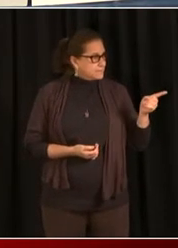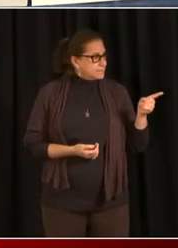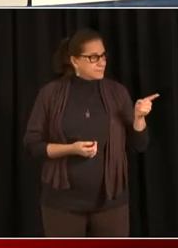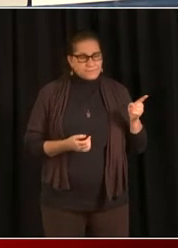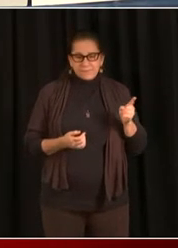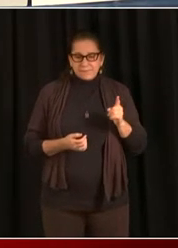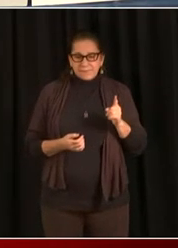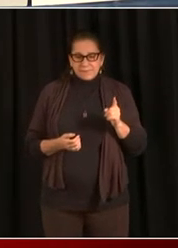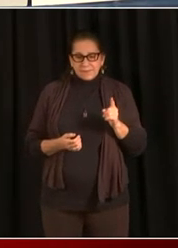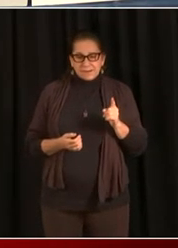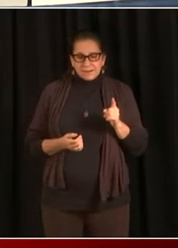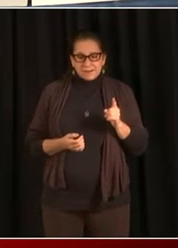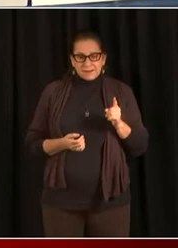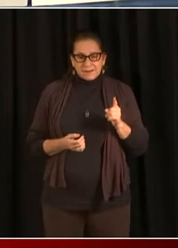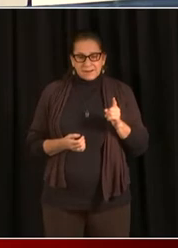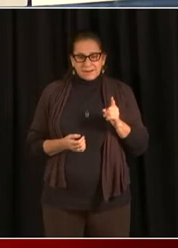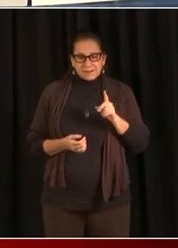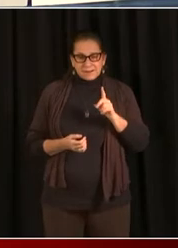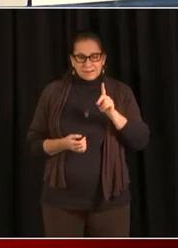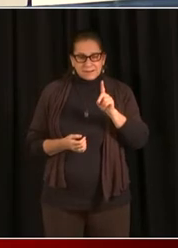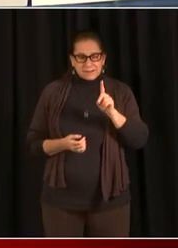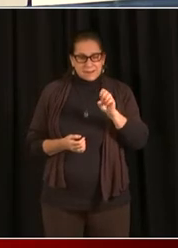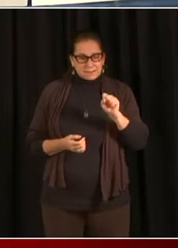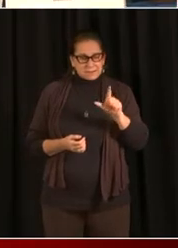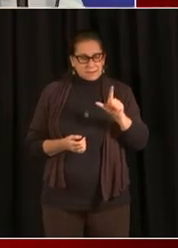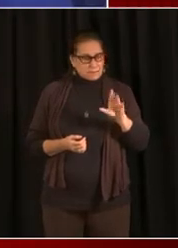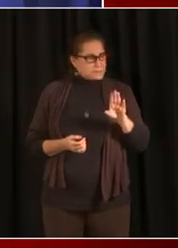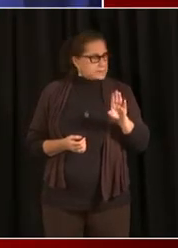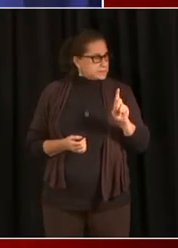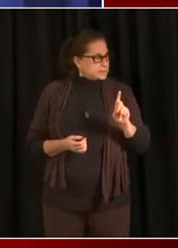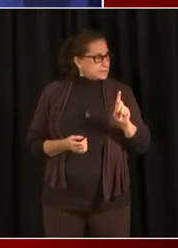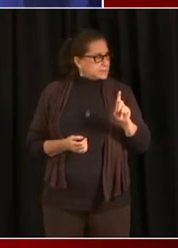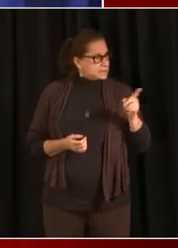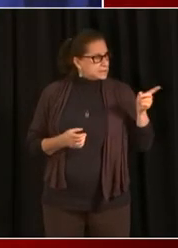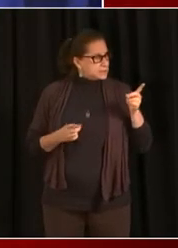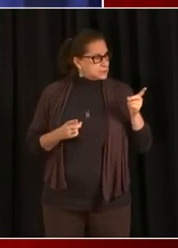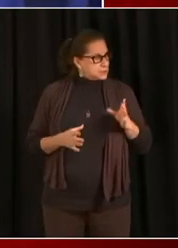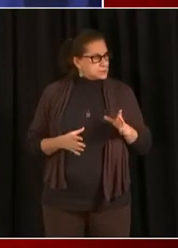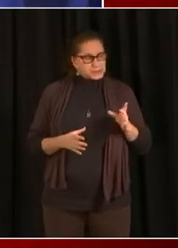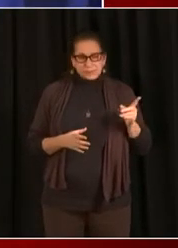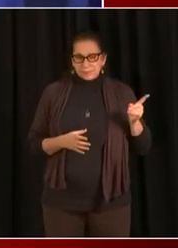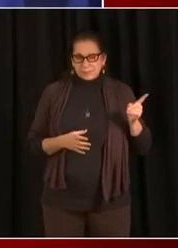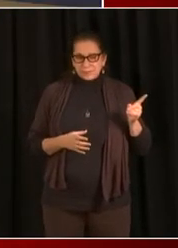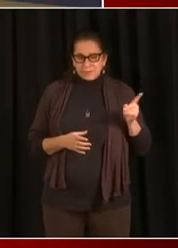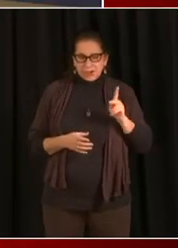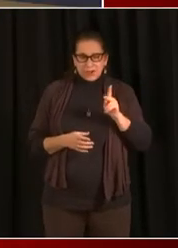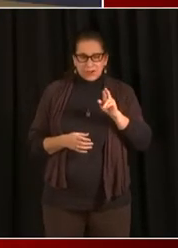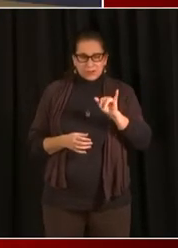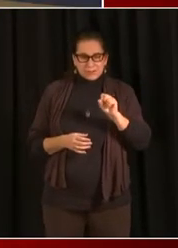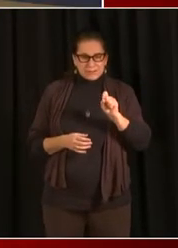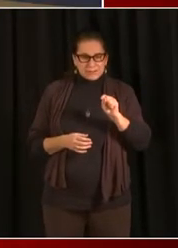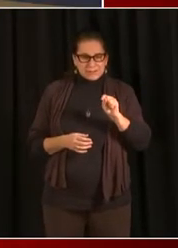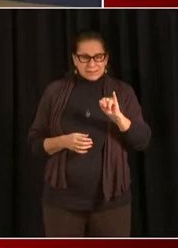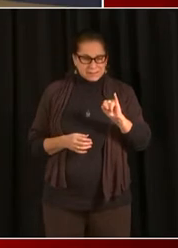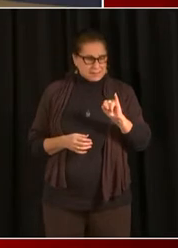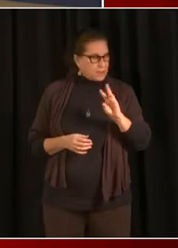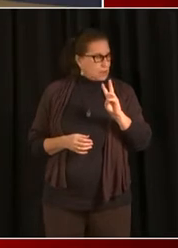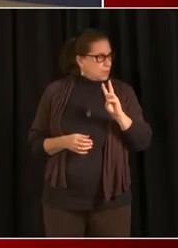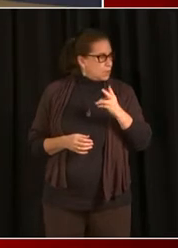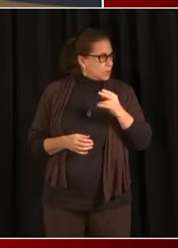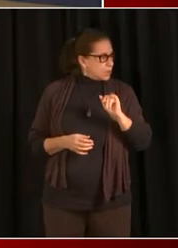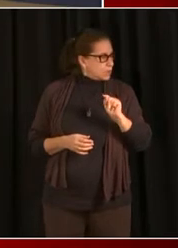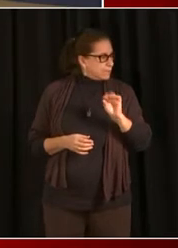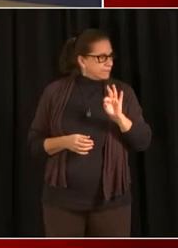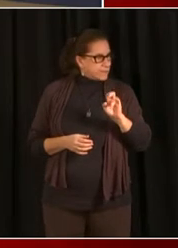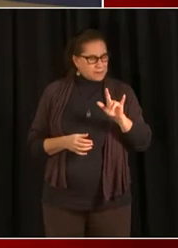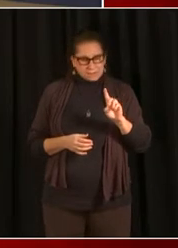of DSLBD, Ms. Christy Whitfield. Thank you, Director Cook. It's always a pleasure to see you, and